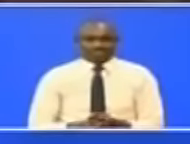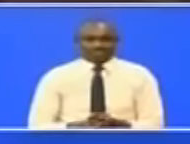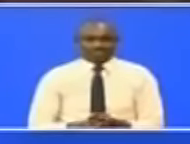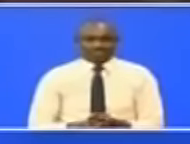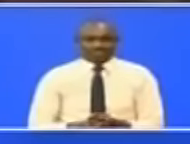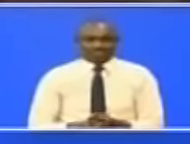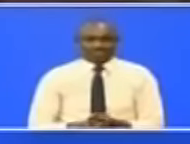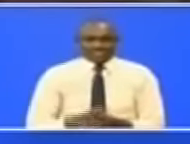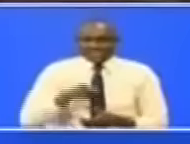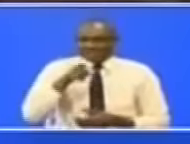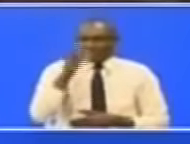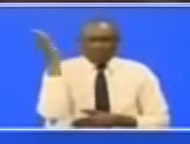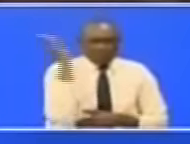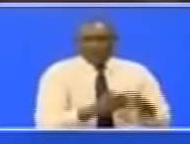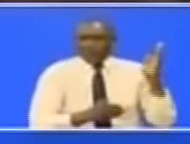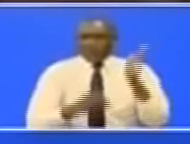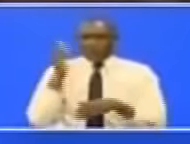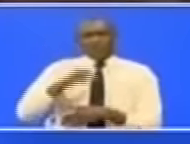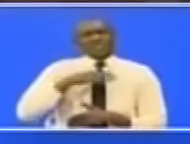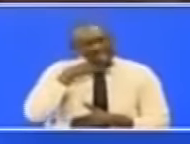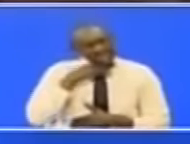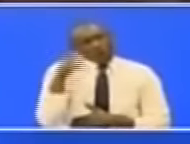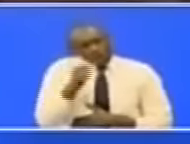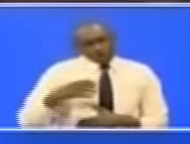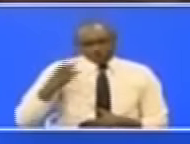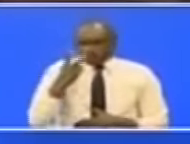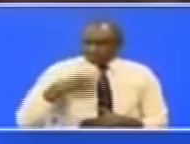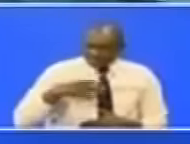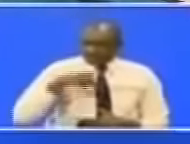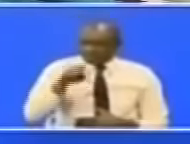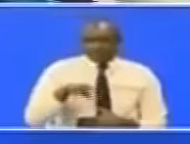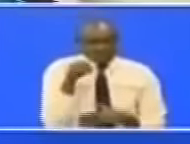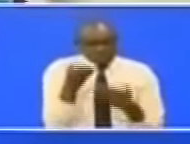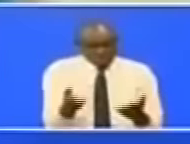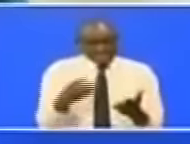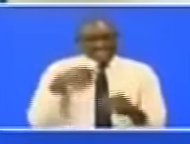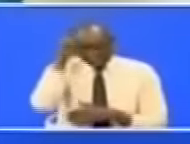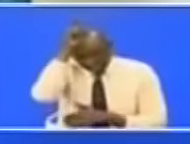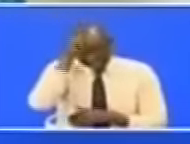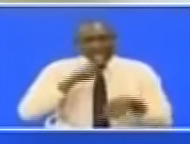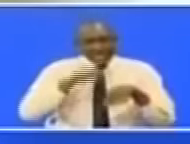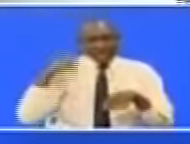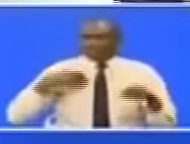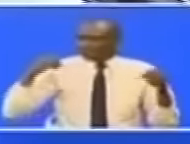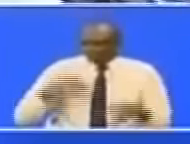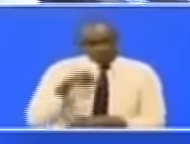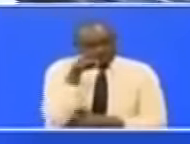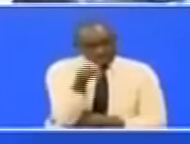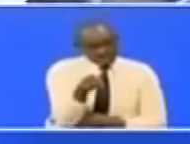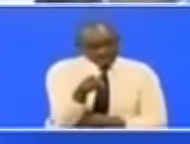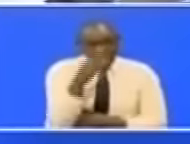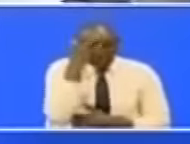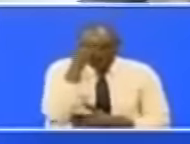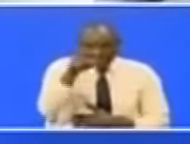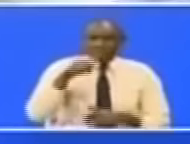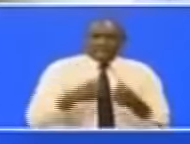The brutal hacking to death of an elderly couple has left Kianganari village in Embu in utter shock. This is after it emerged that